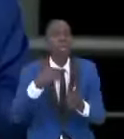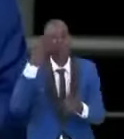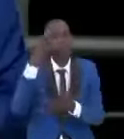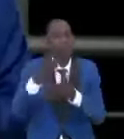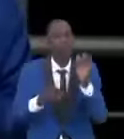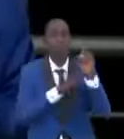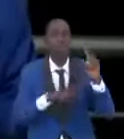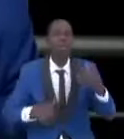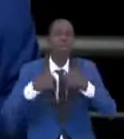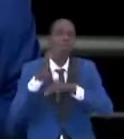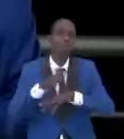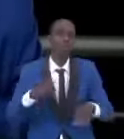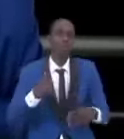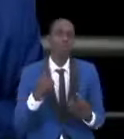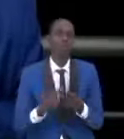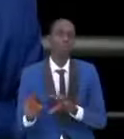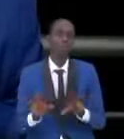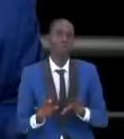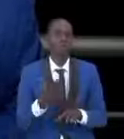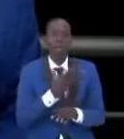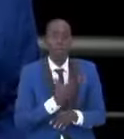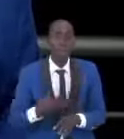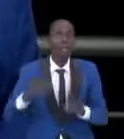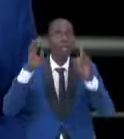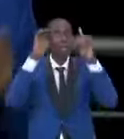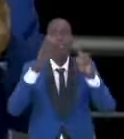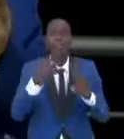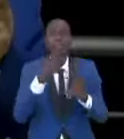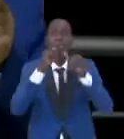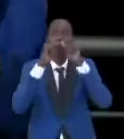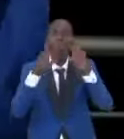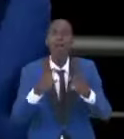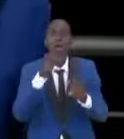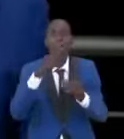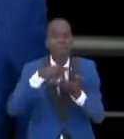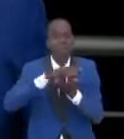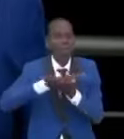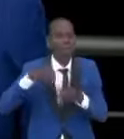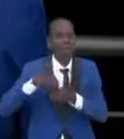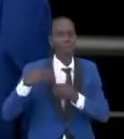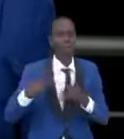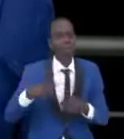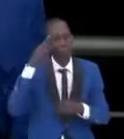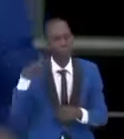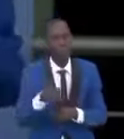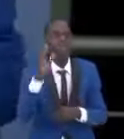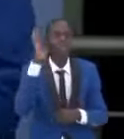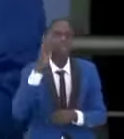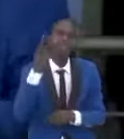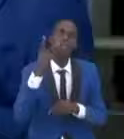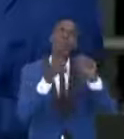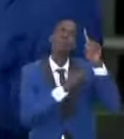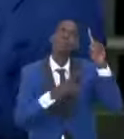has called me to do. And he has said, blessed are the pure in heart, for they shall see the